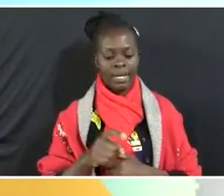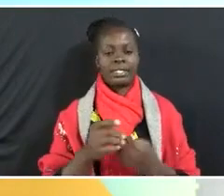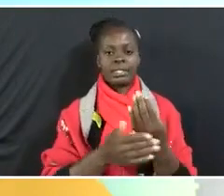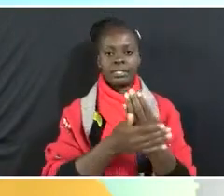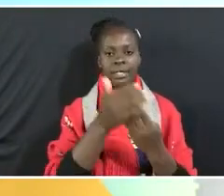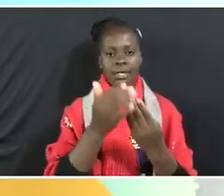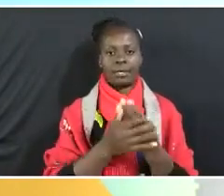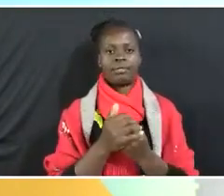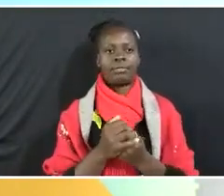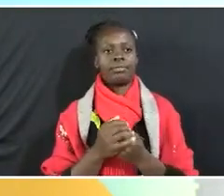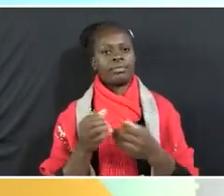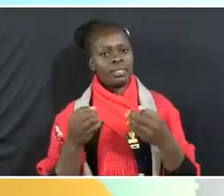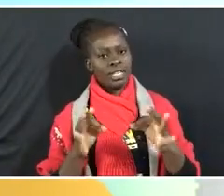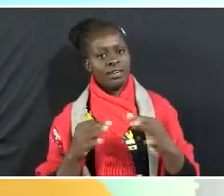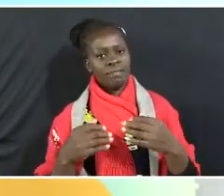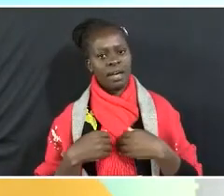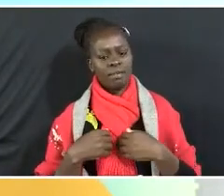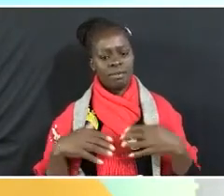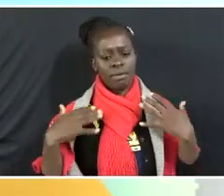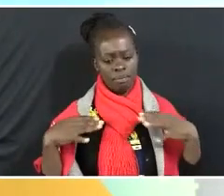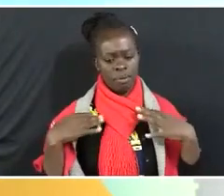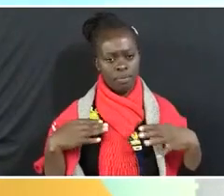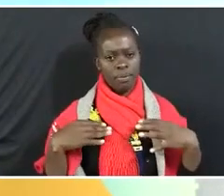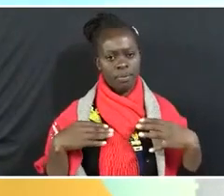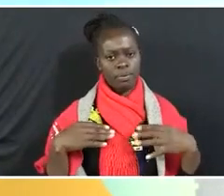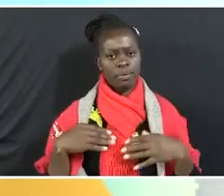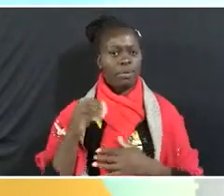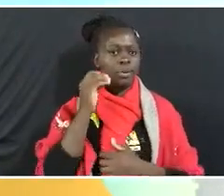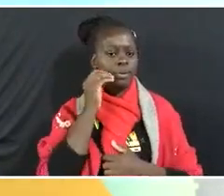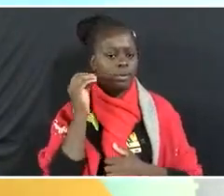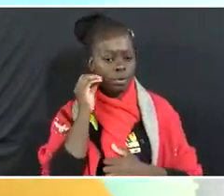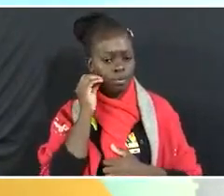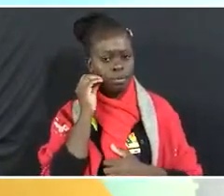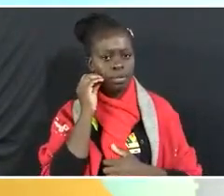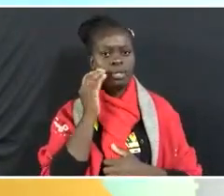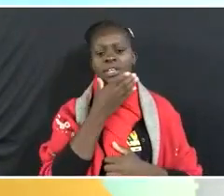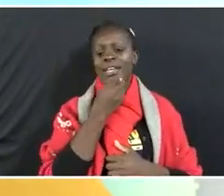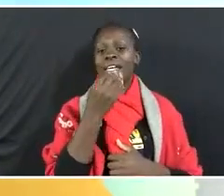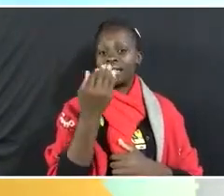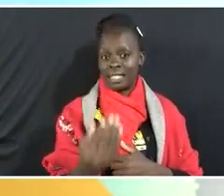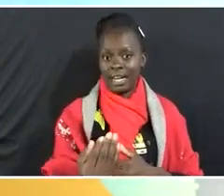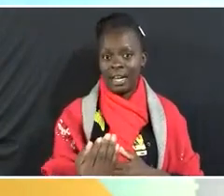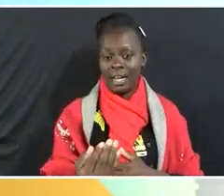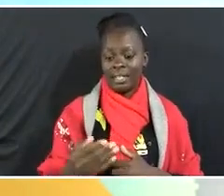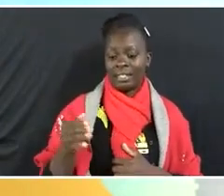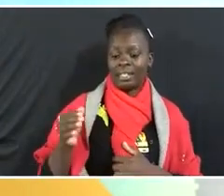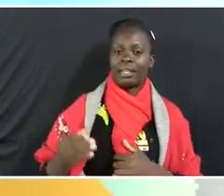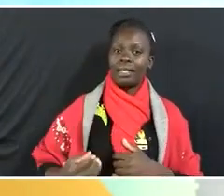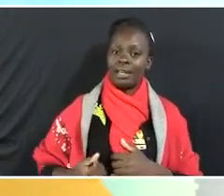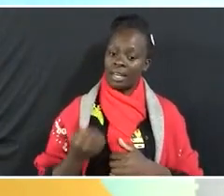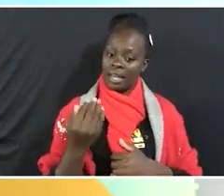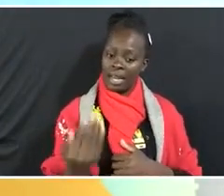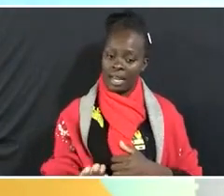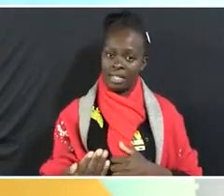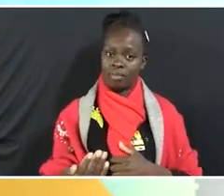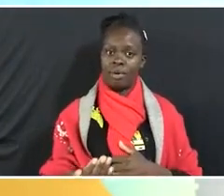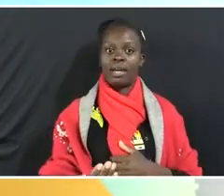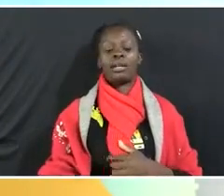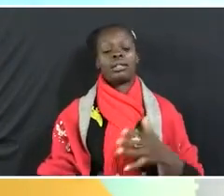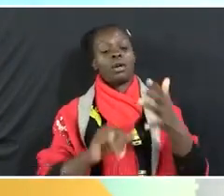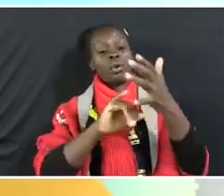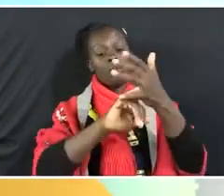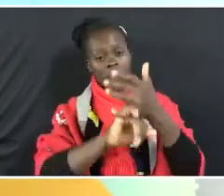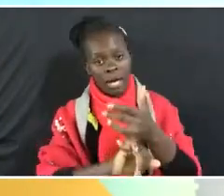house, you are living with them, your child, your husband, your wife, your grandmother, whichever the person,